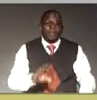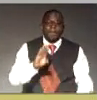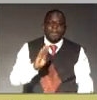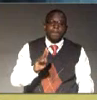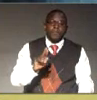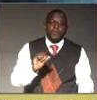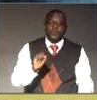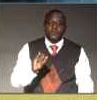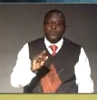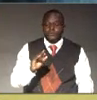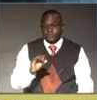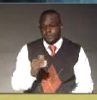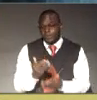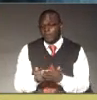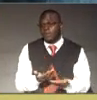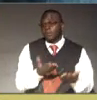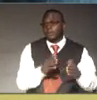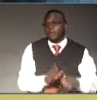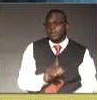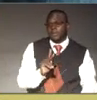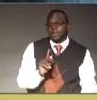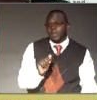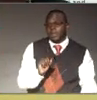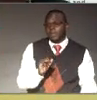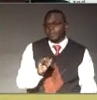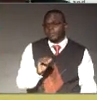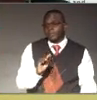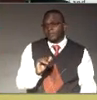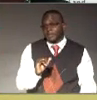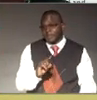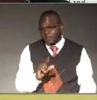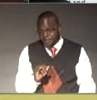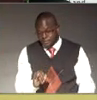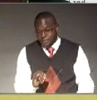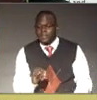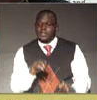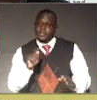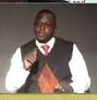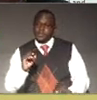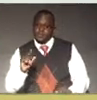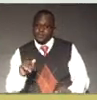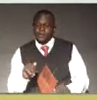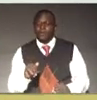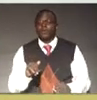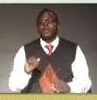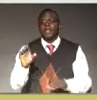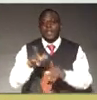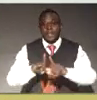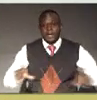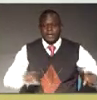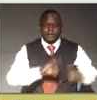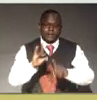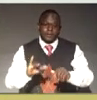Busiro. That was part of the late Kasimbazi estate. This case falls under the terms of reference of the land inquiry. We are